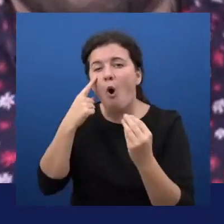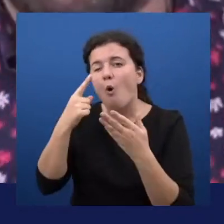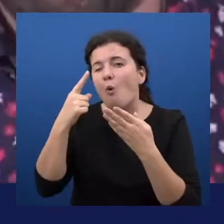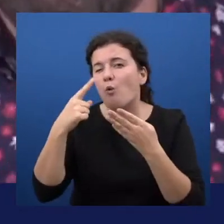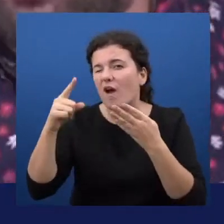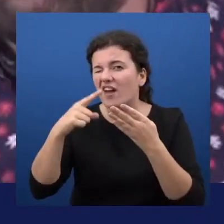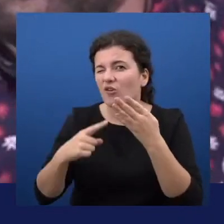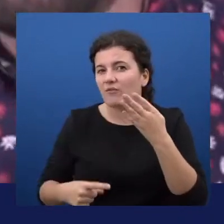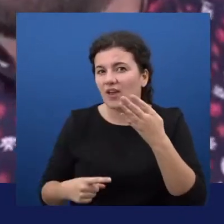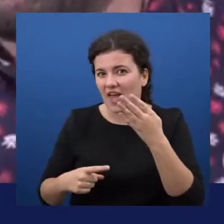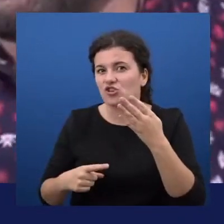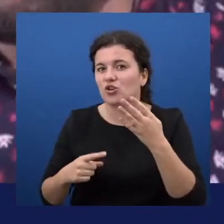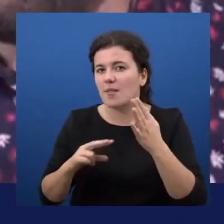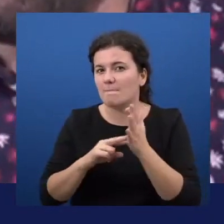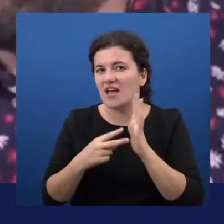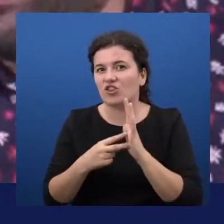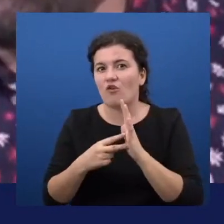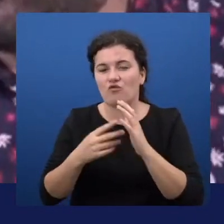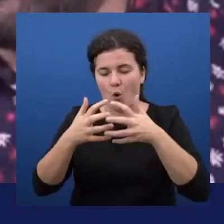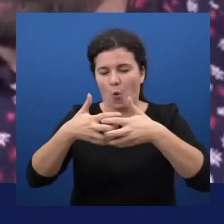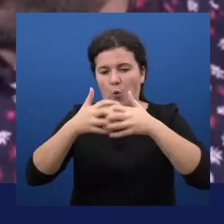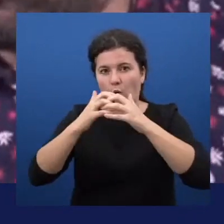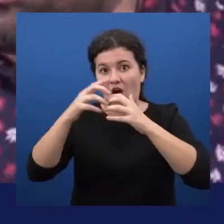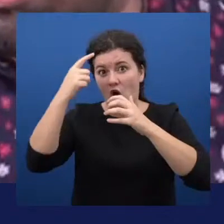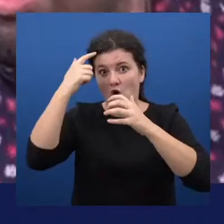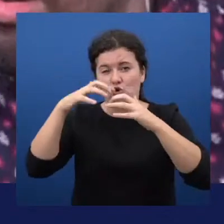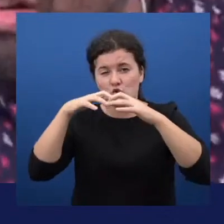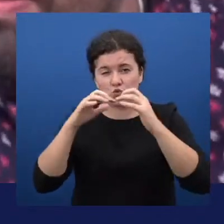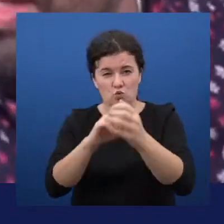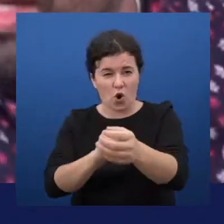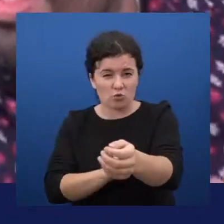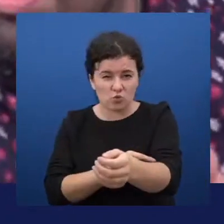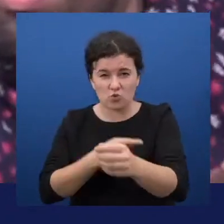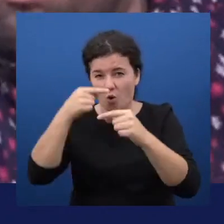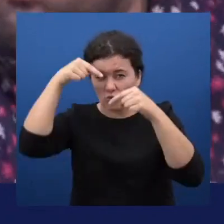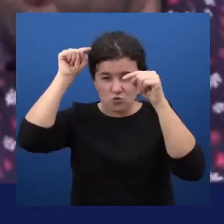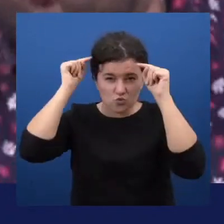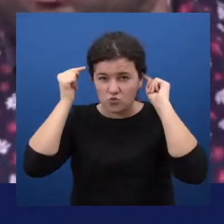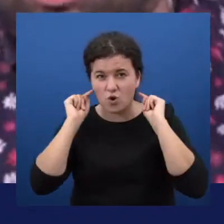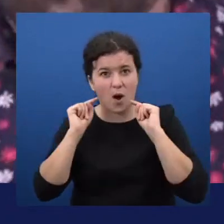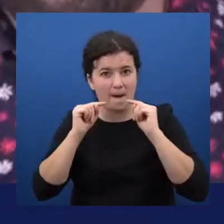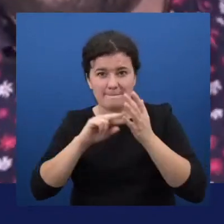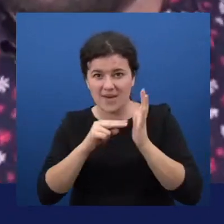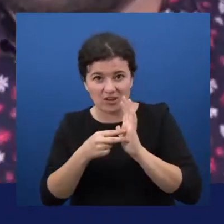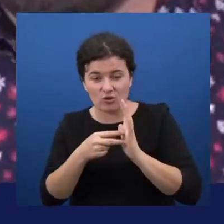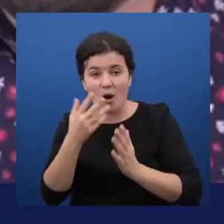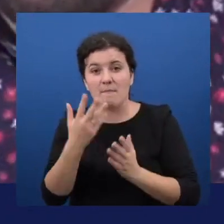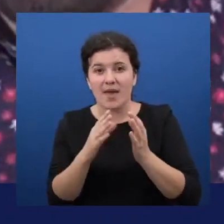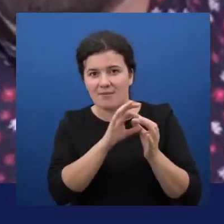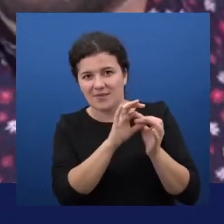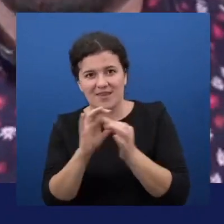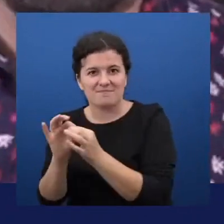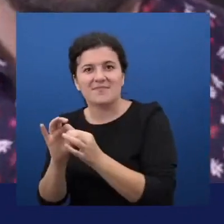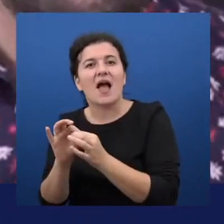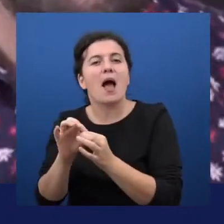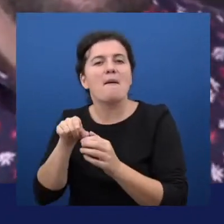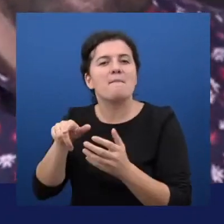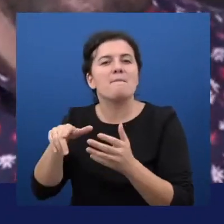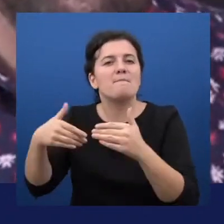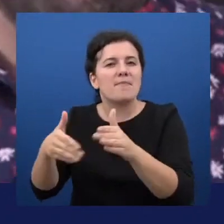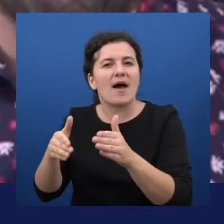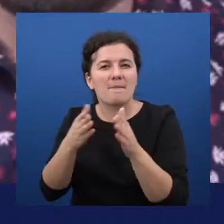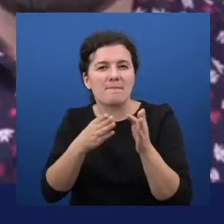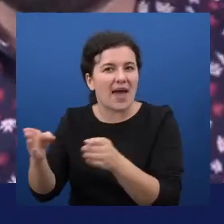networks. Maybe, for example, pack learning works in some way, shape, or form with deep learning. Maybe there is